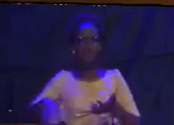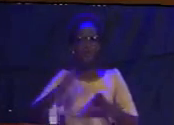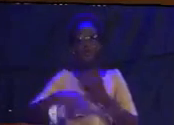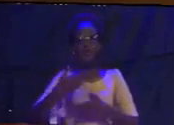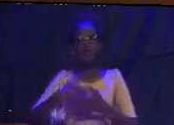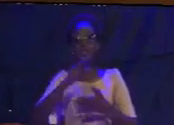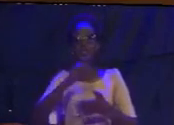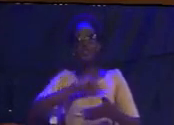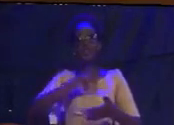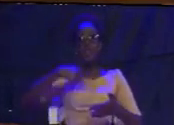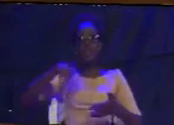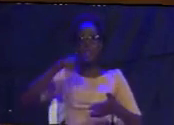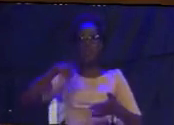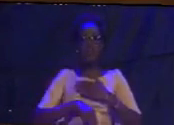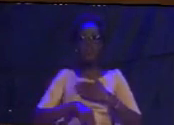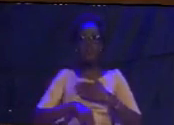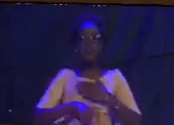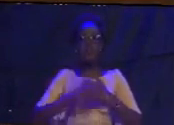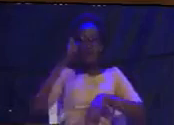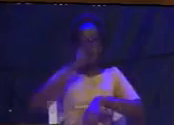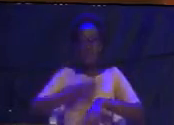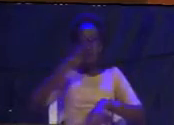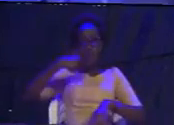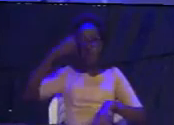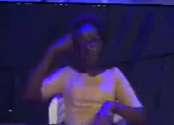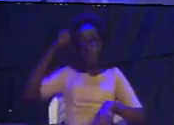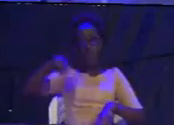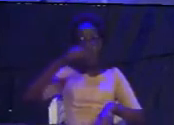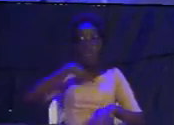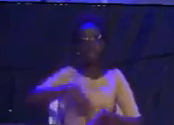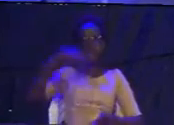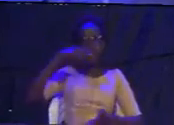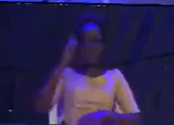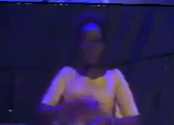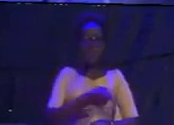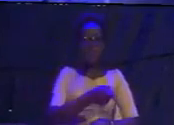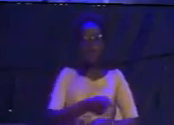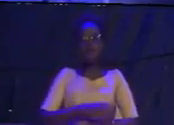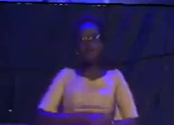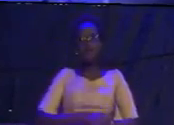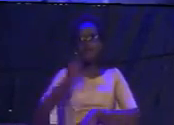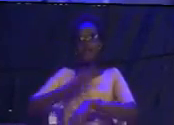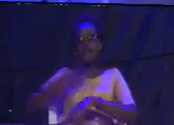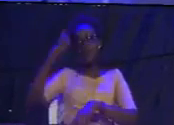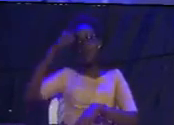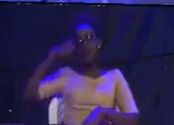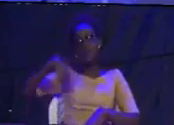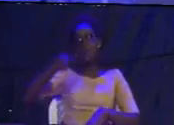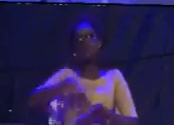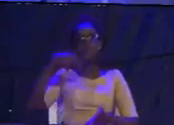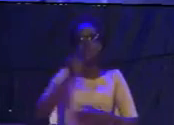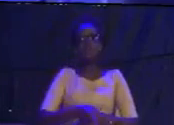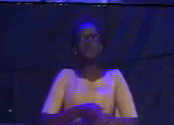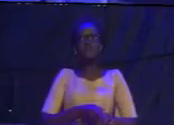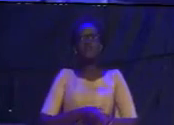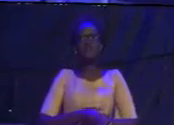ministry. Let us take away sin from our ministry. Our time to arise has come. Our time to